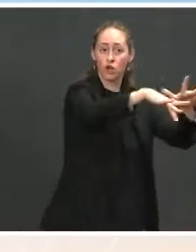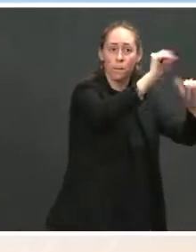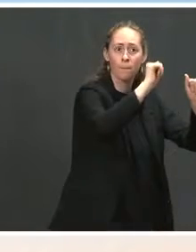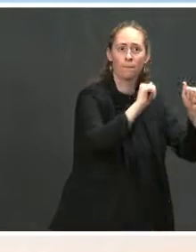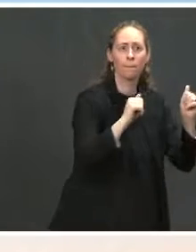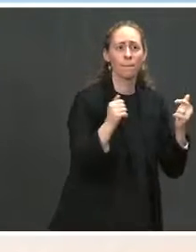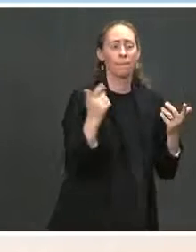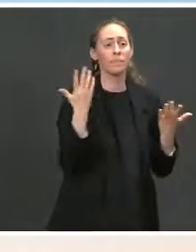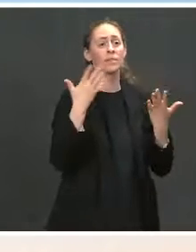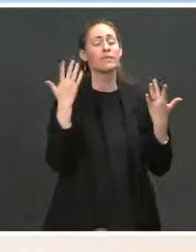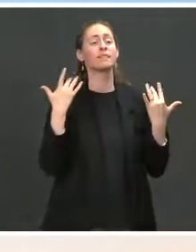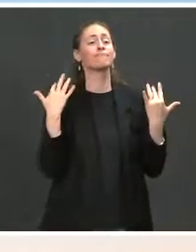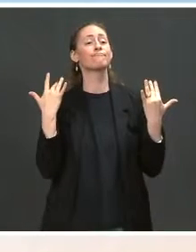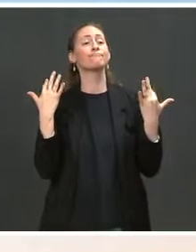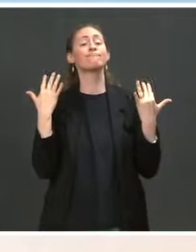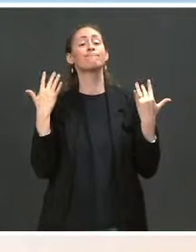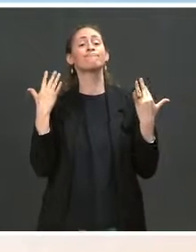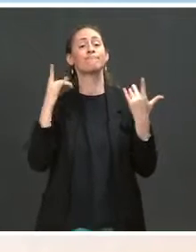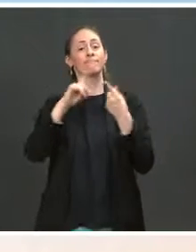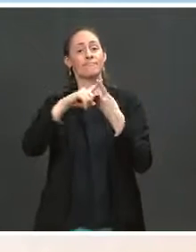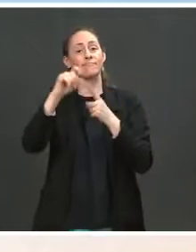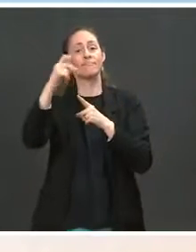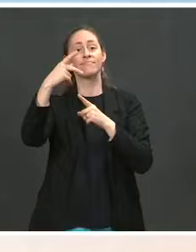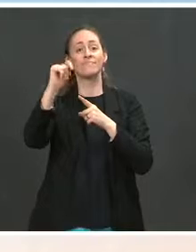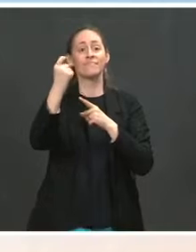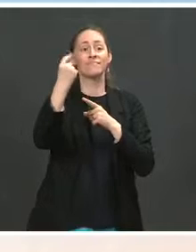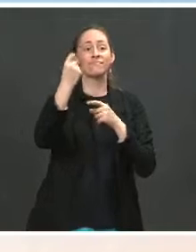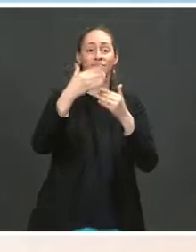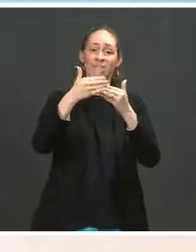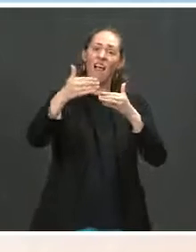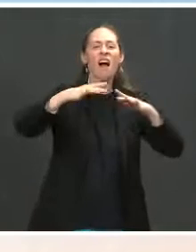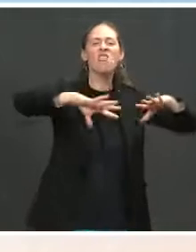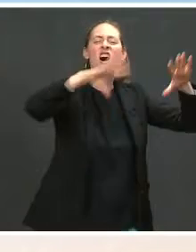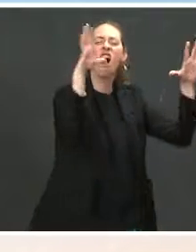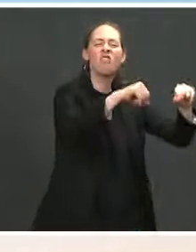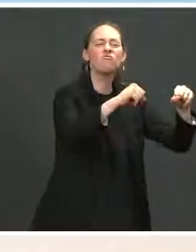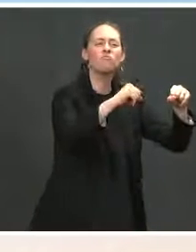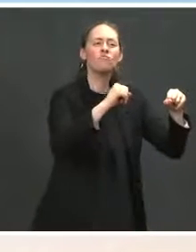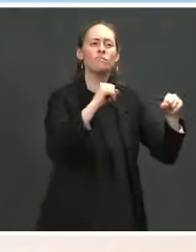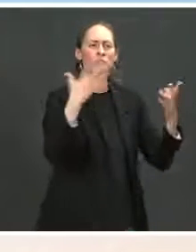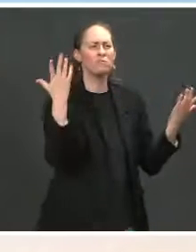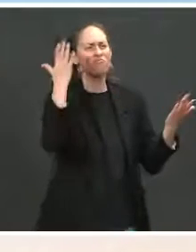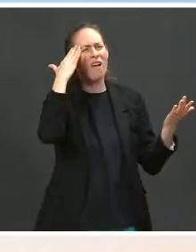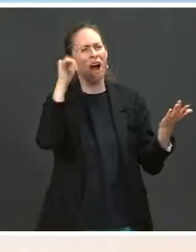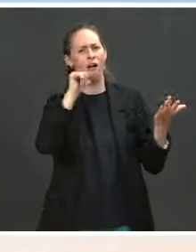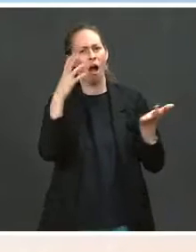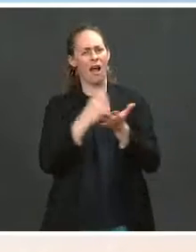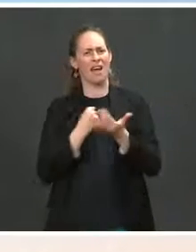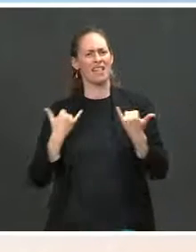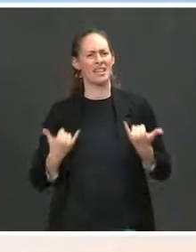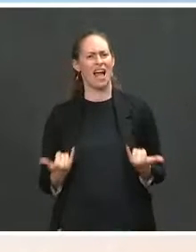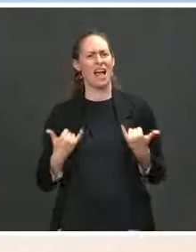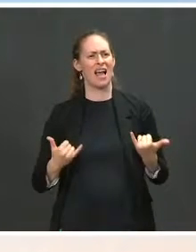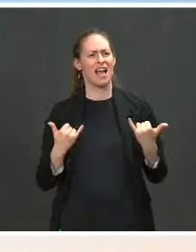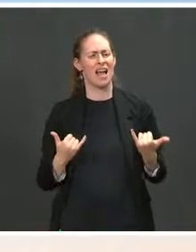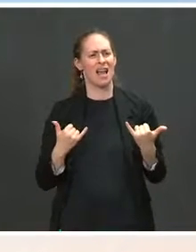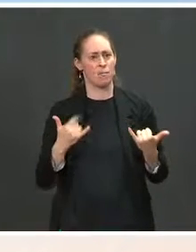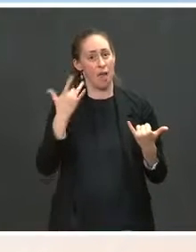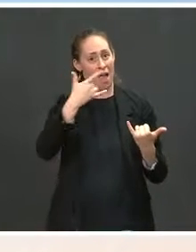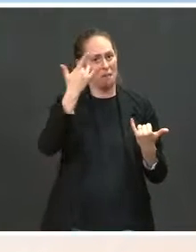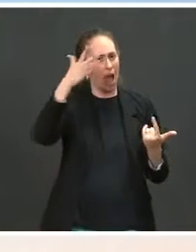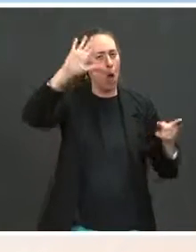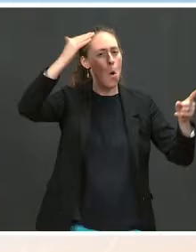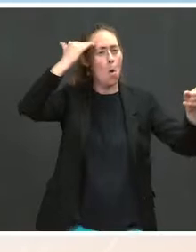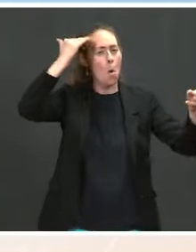until September 11th, and why go ahead and negotiate an agreement that would limit them if the U.S. is going to leave